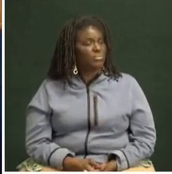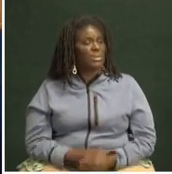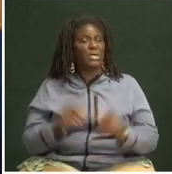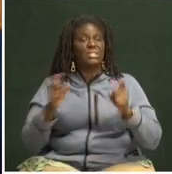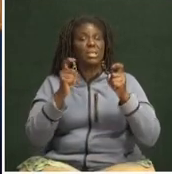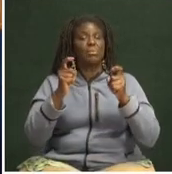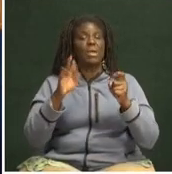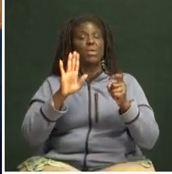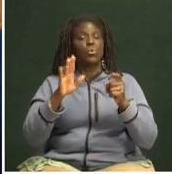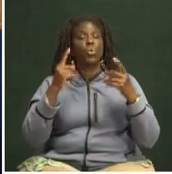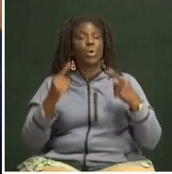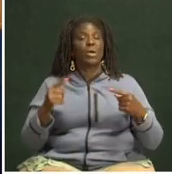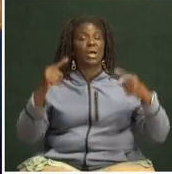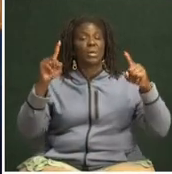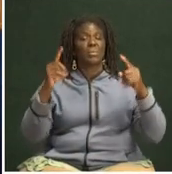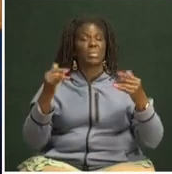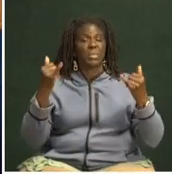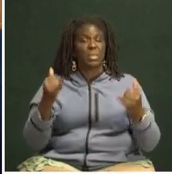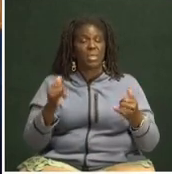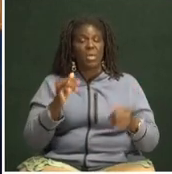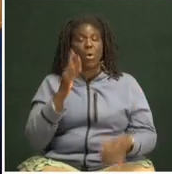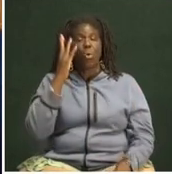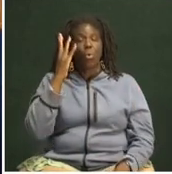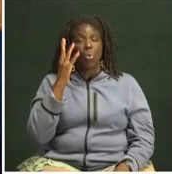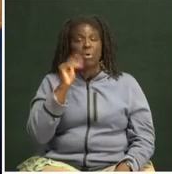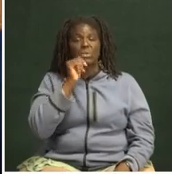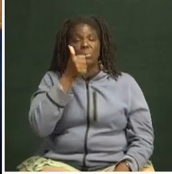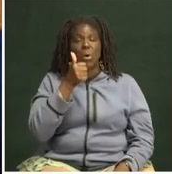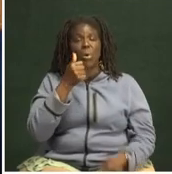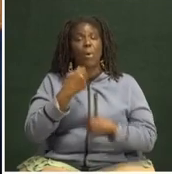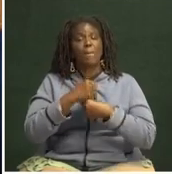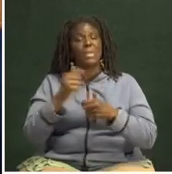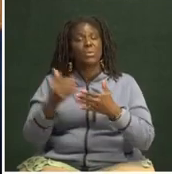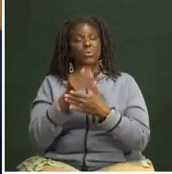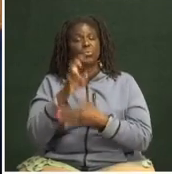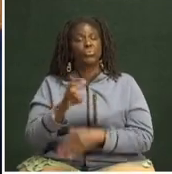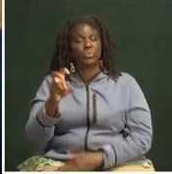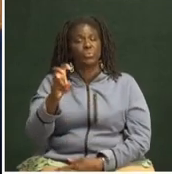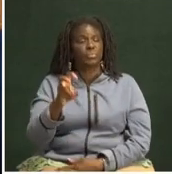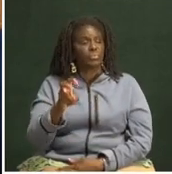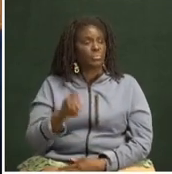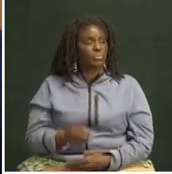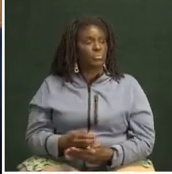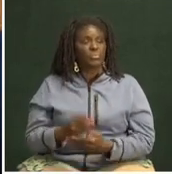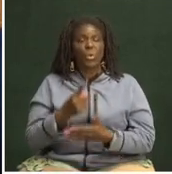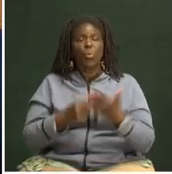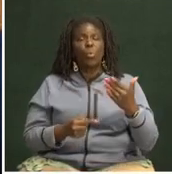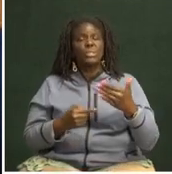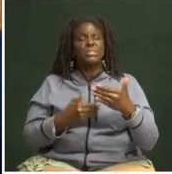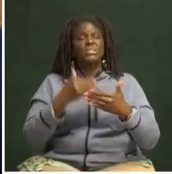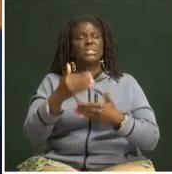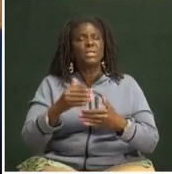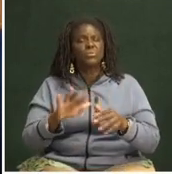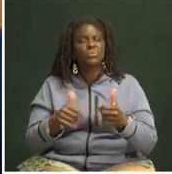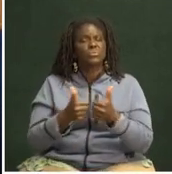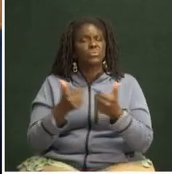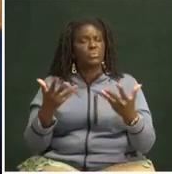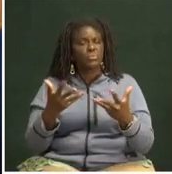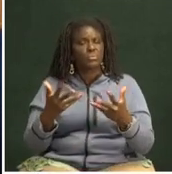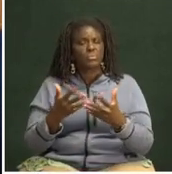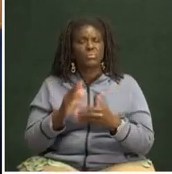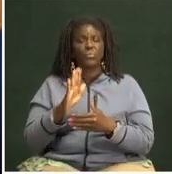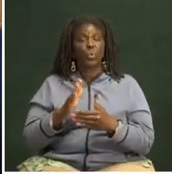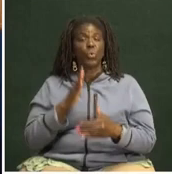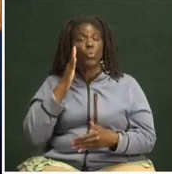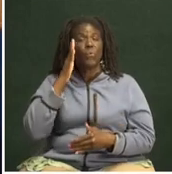Celebrate your accomplishment today, but tomorrow, create a new journey. What is the next challenge? What is